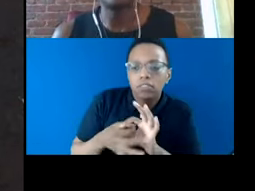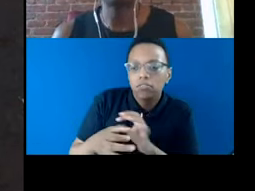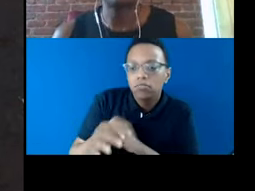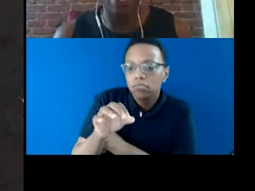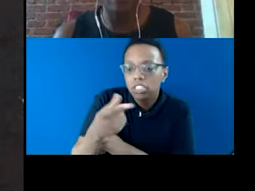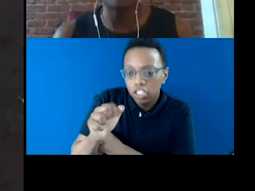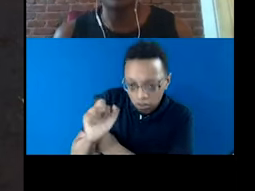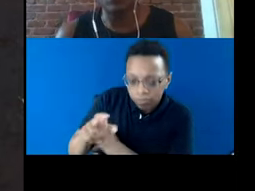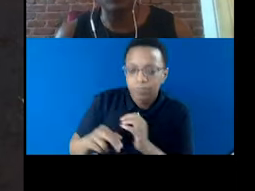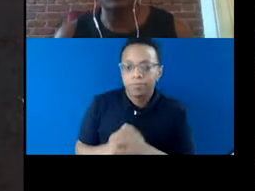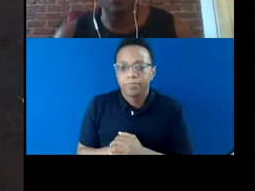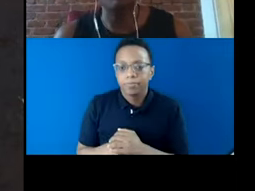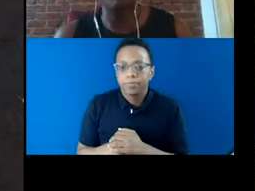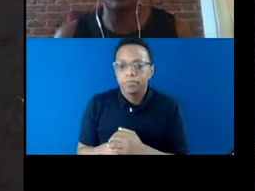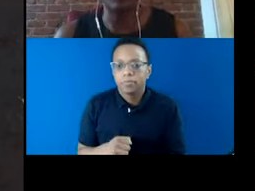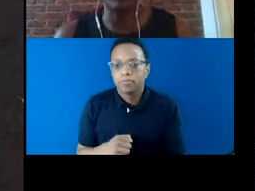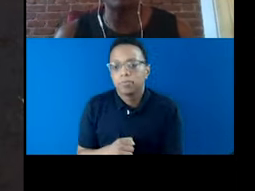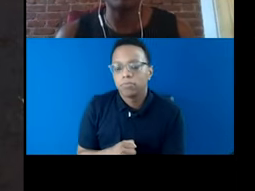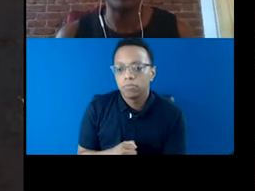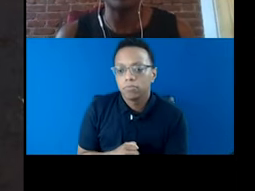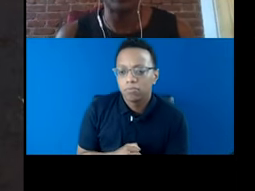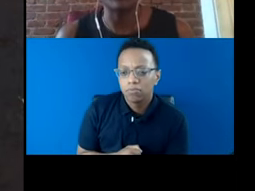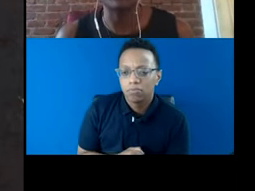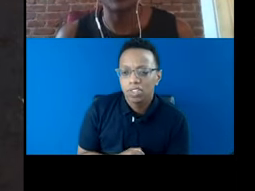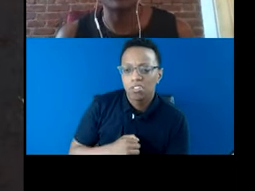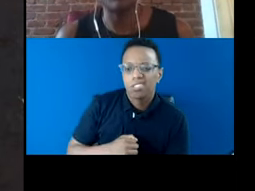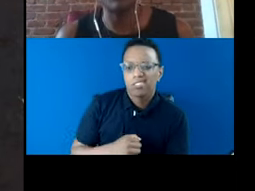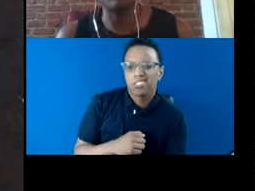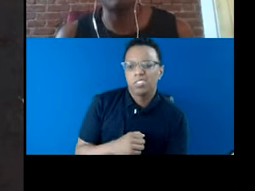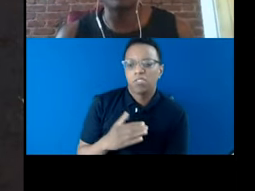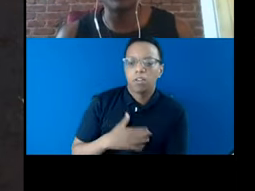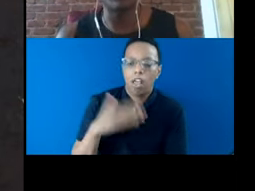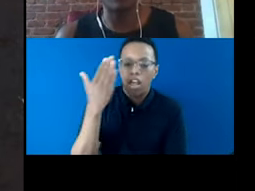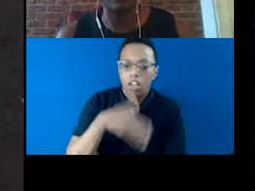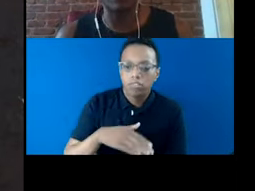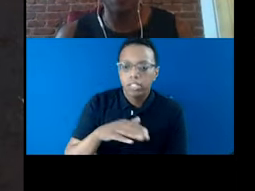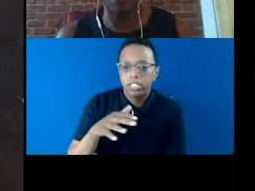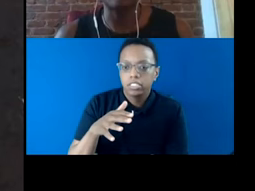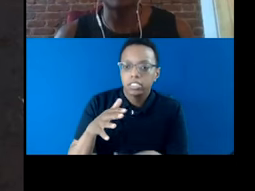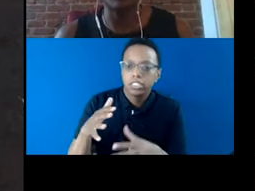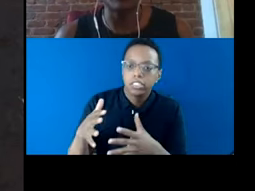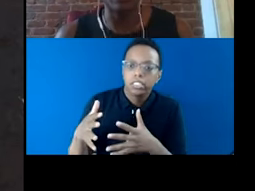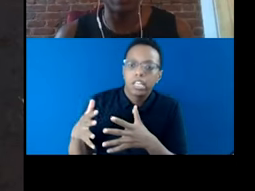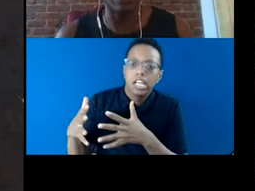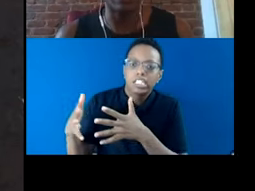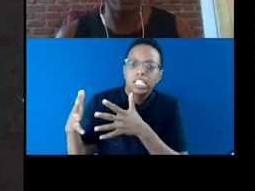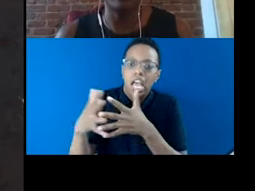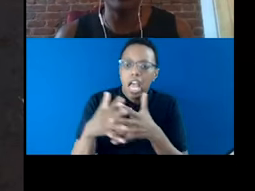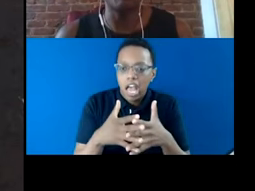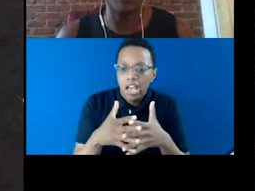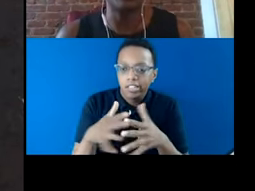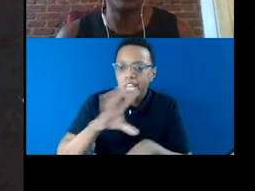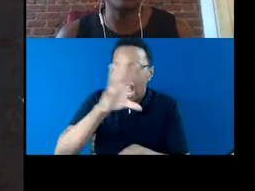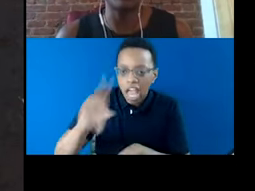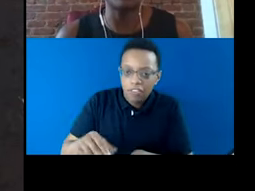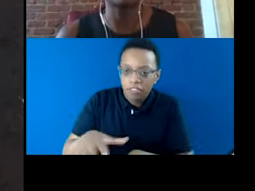we don't want to pretend, just as we do with African indigenous people, that trans and gender non-conforming people only resist in the past and only exist in the past